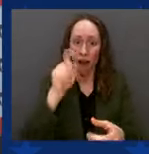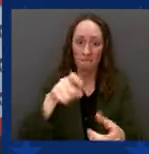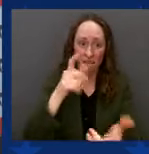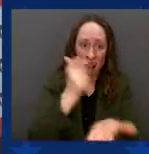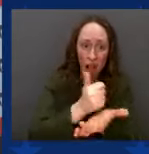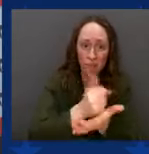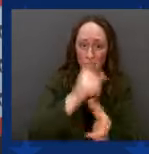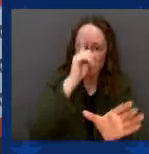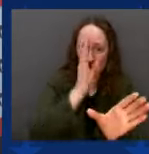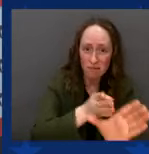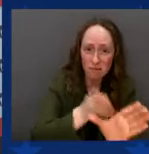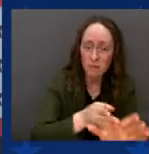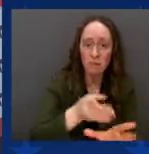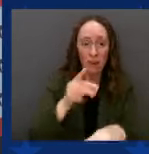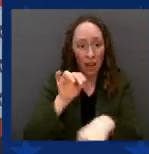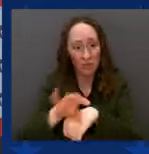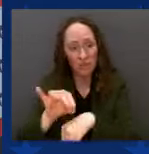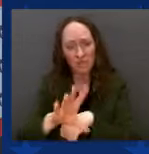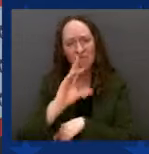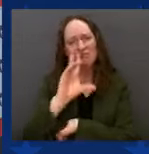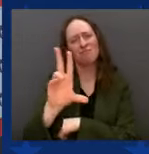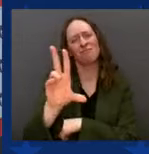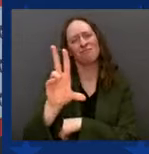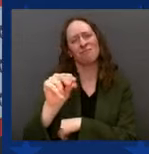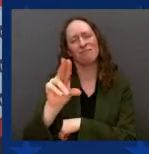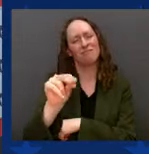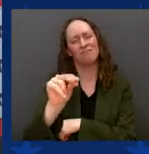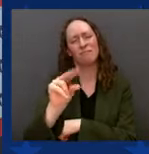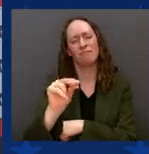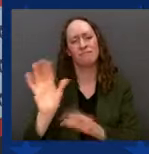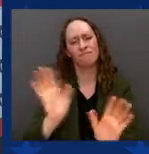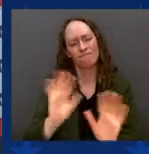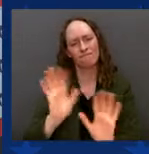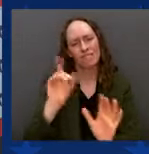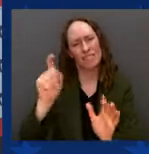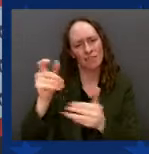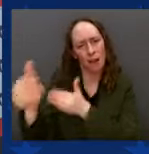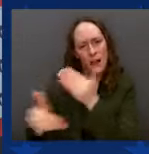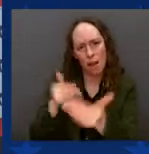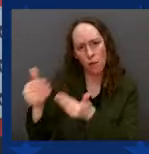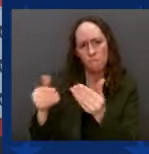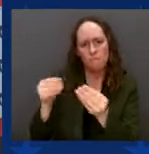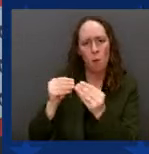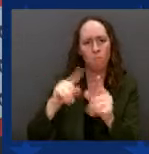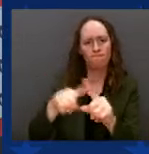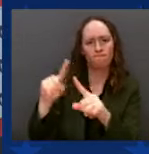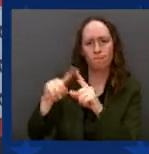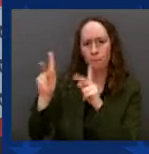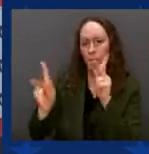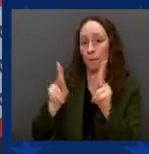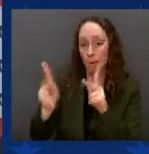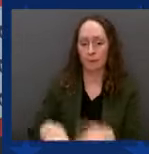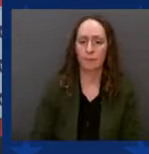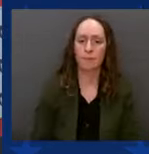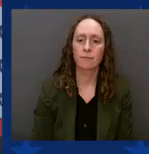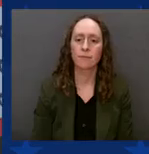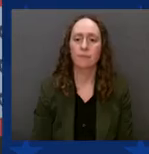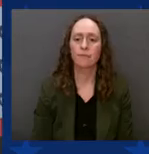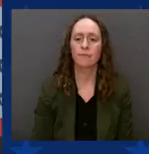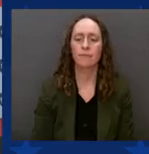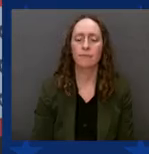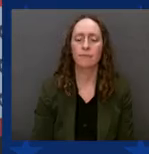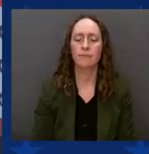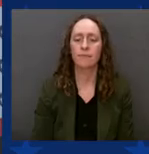help. And we're going to fund proven strategies for accountable and effective community policing so cops know the communities